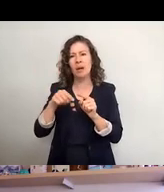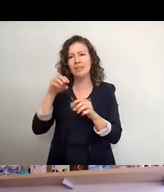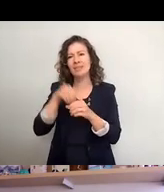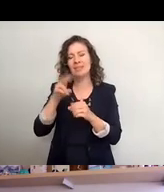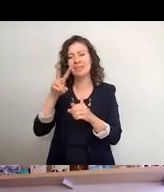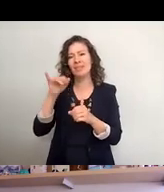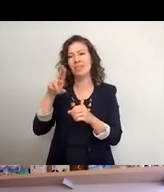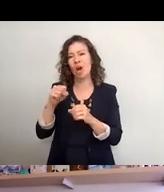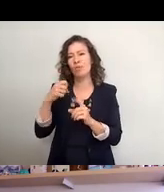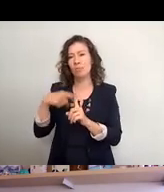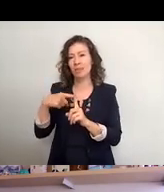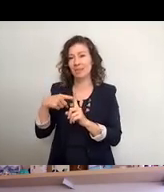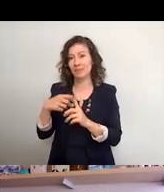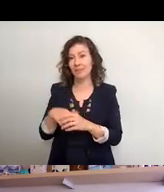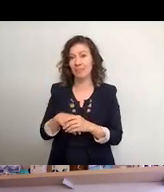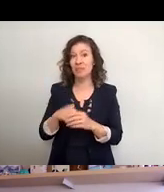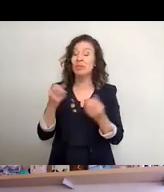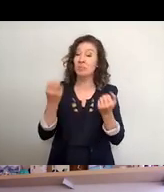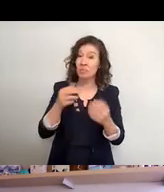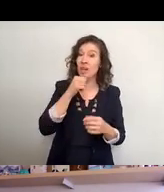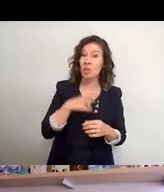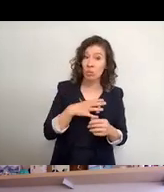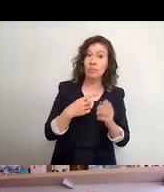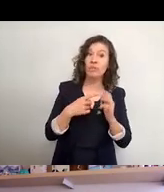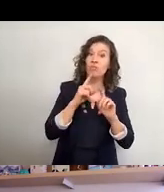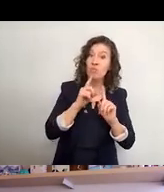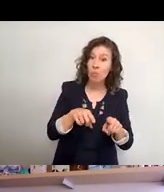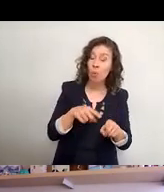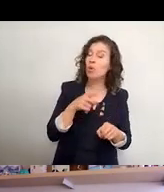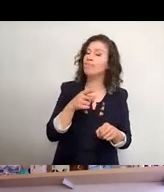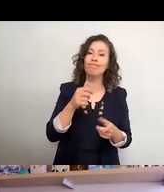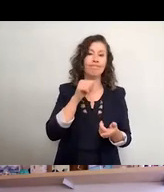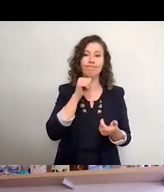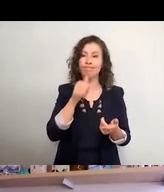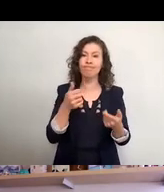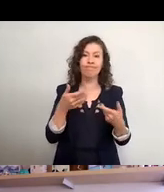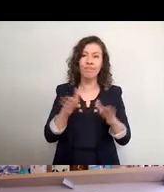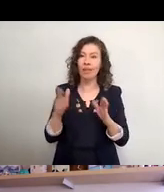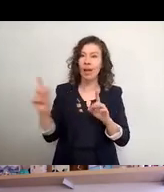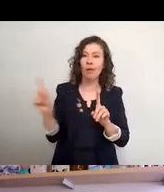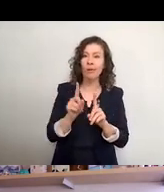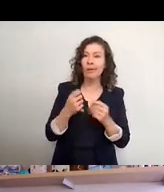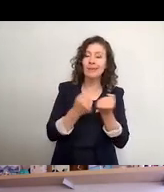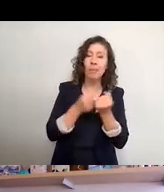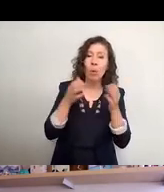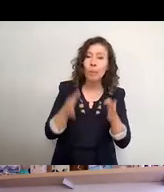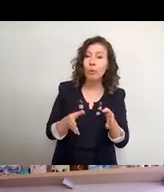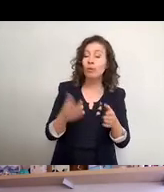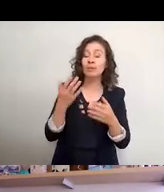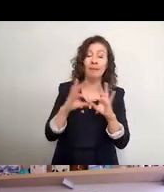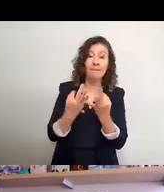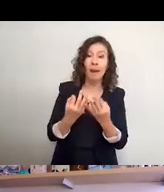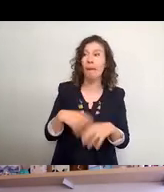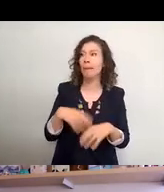So a significant number of women reported that, they weren't allowed to have a support person, a partner, family